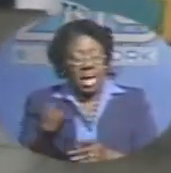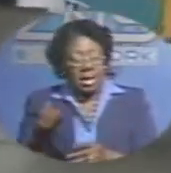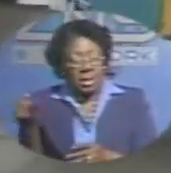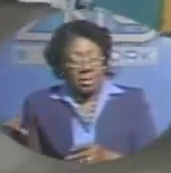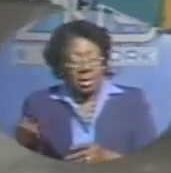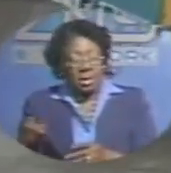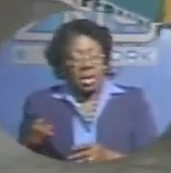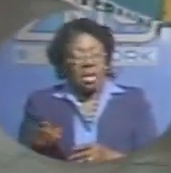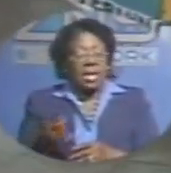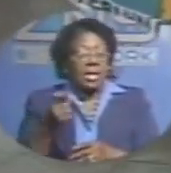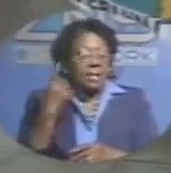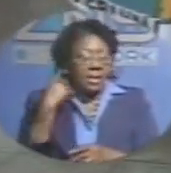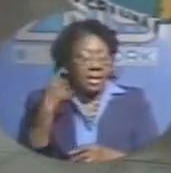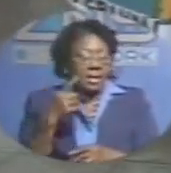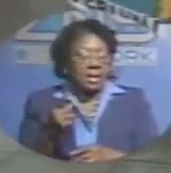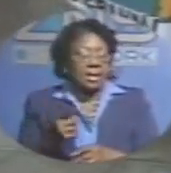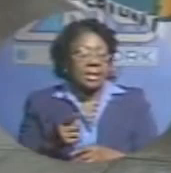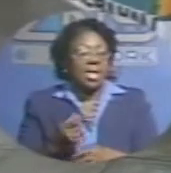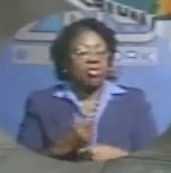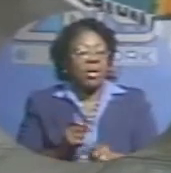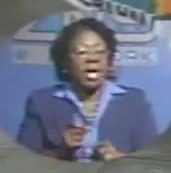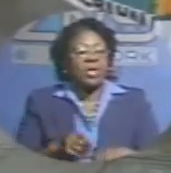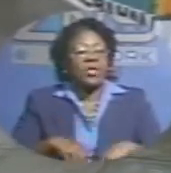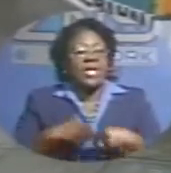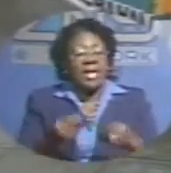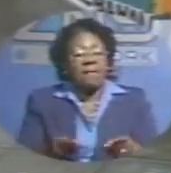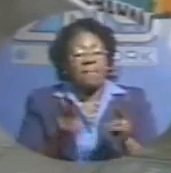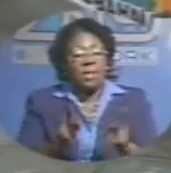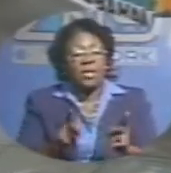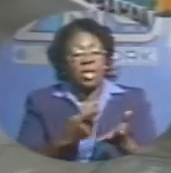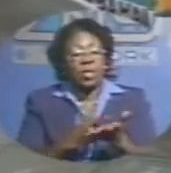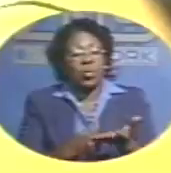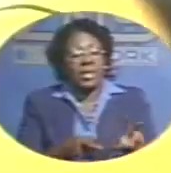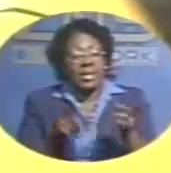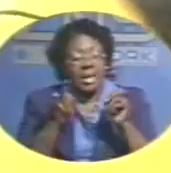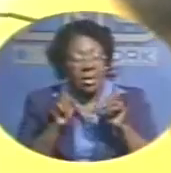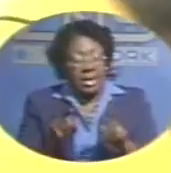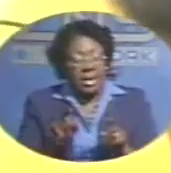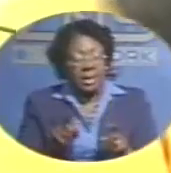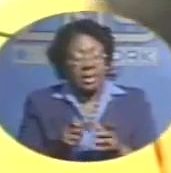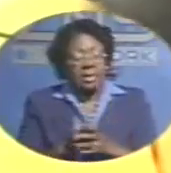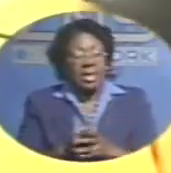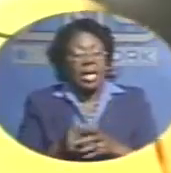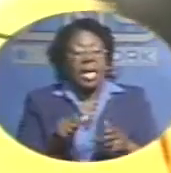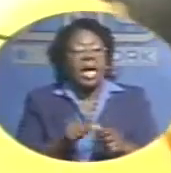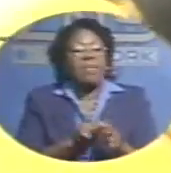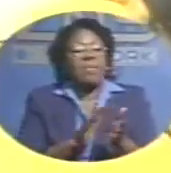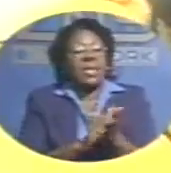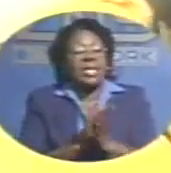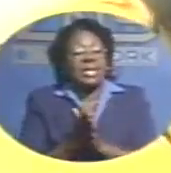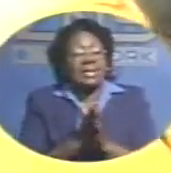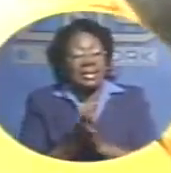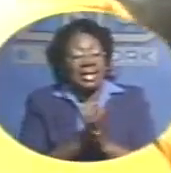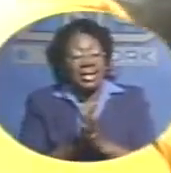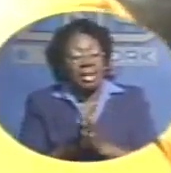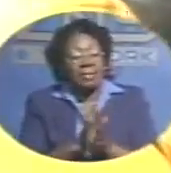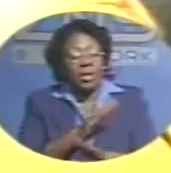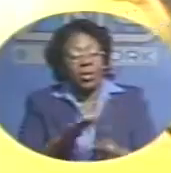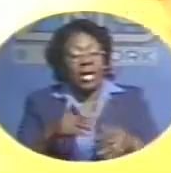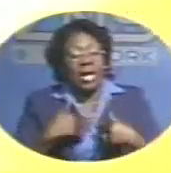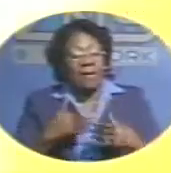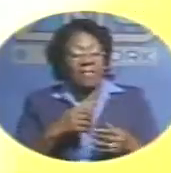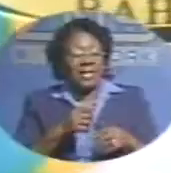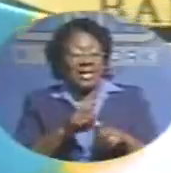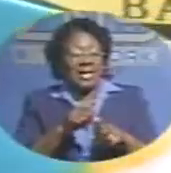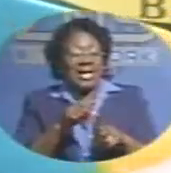have listened and facilitated customers with a previous request. Everybody is just excited that we don't have the year on the shirt, so